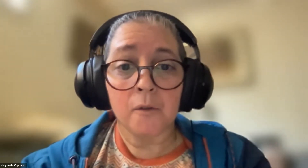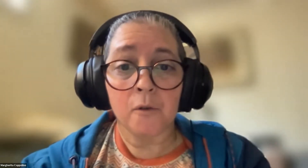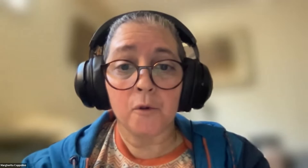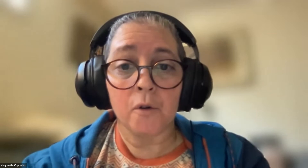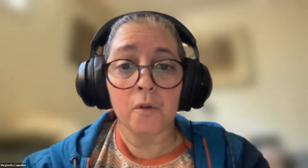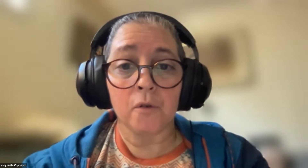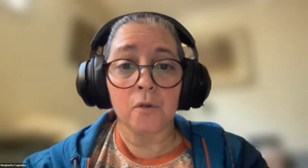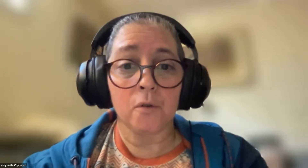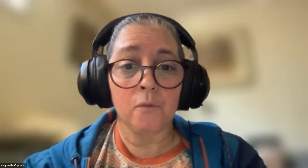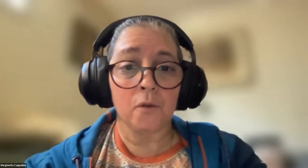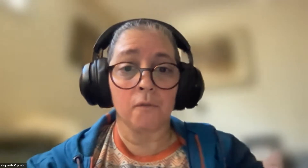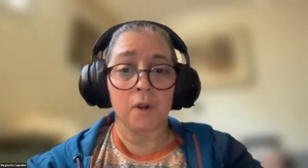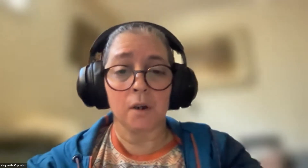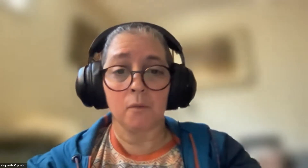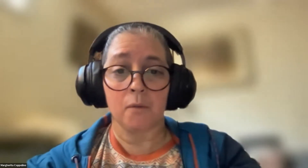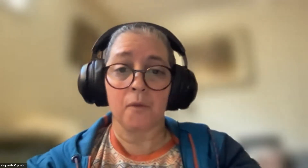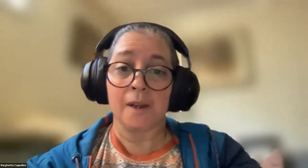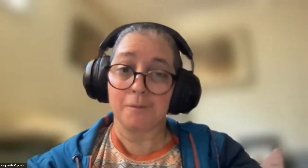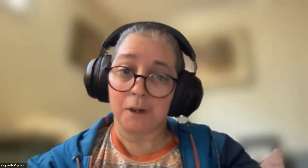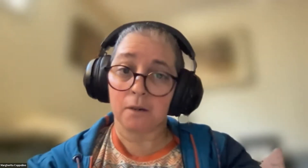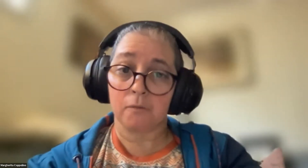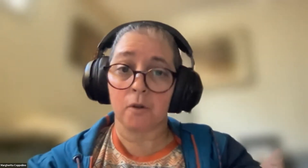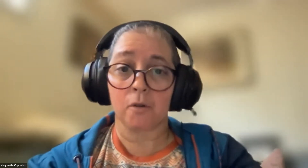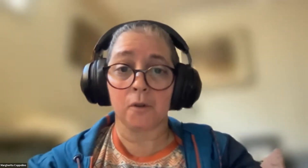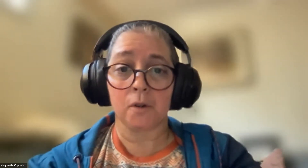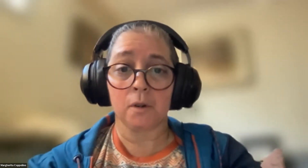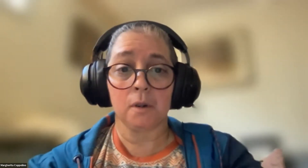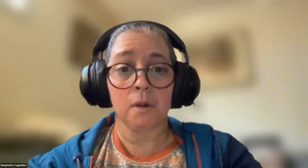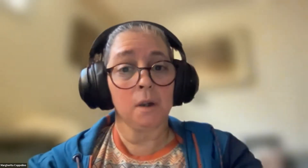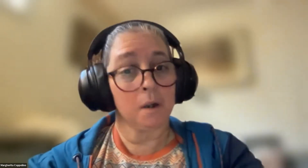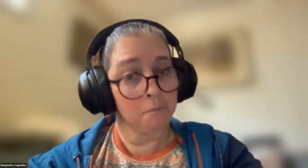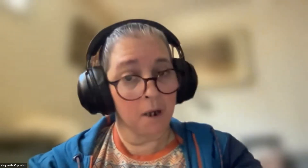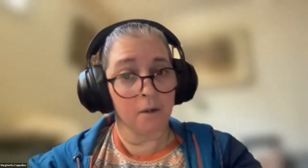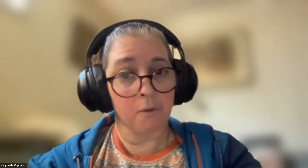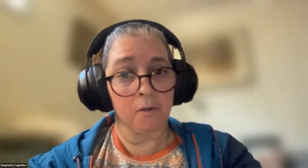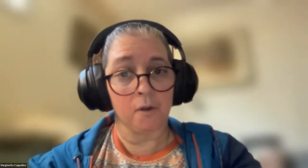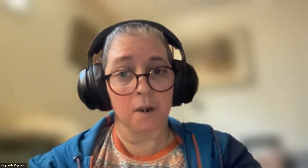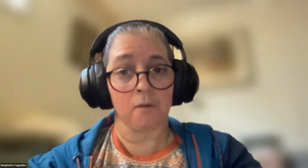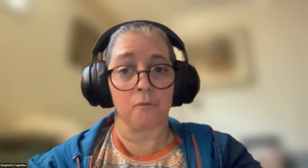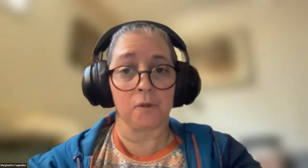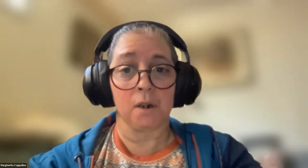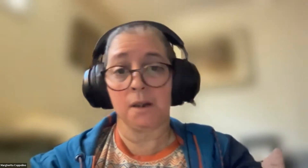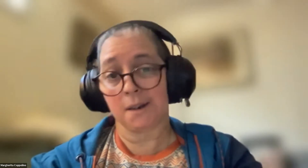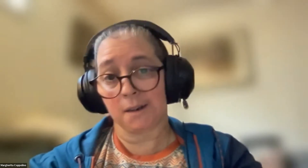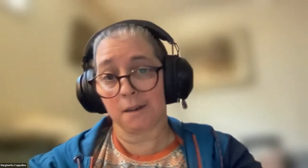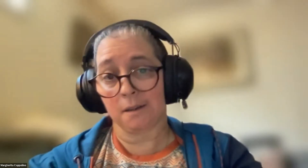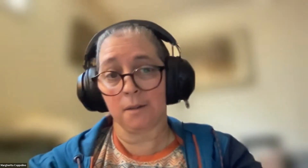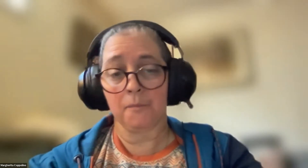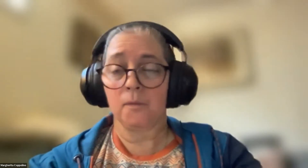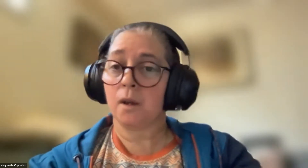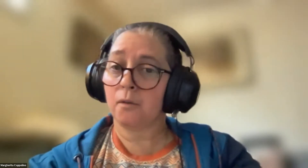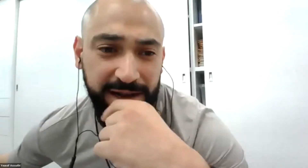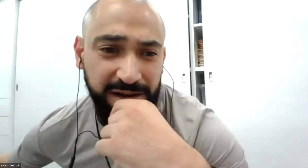provides the support in terms of dealing with the impact of COVID? In my experience, it takes